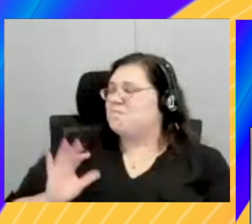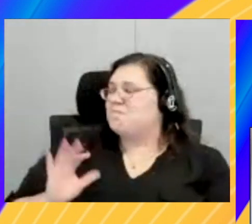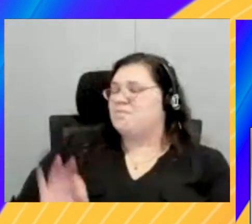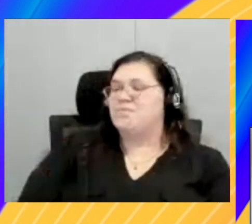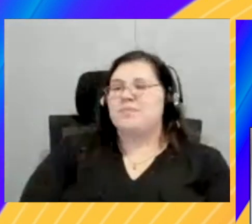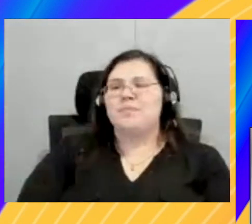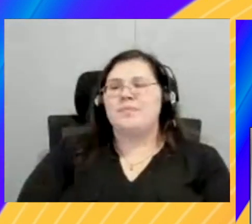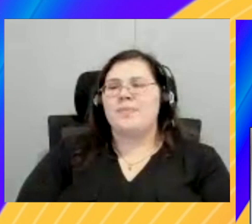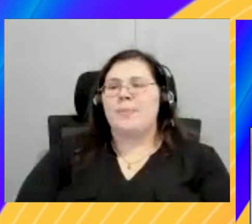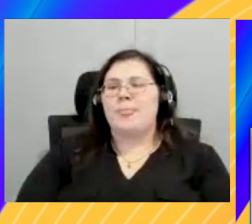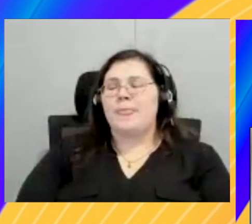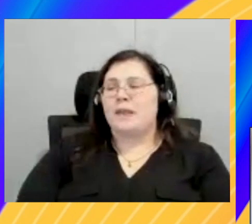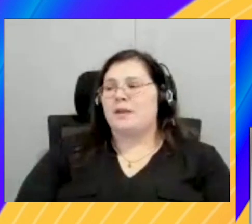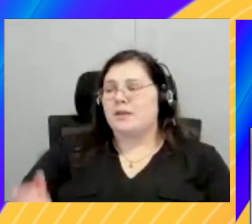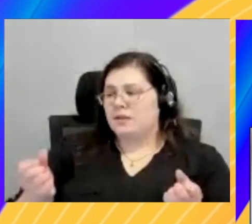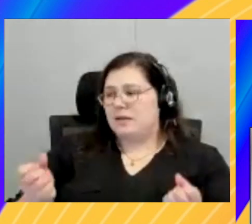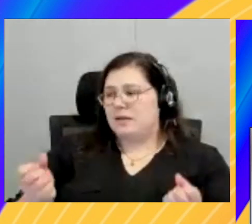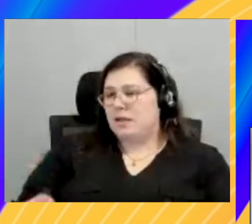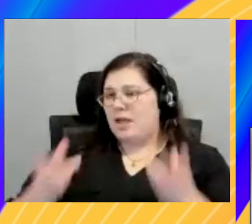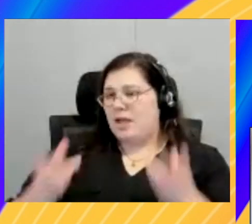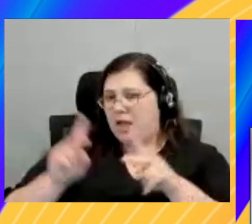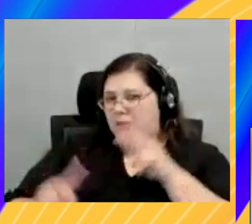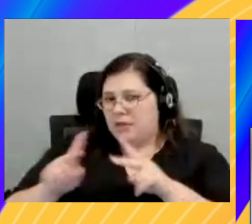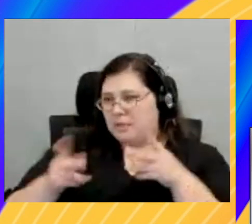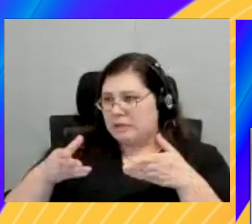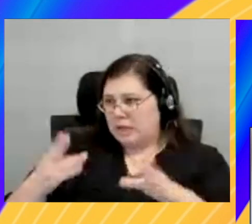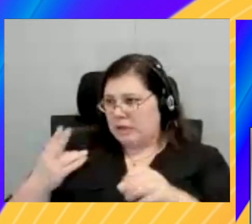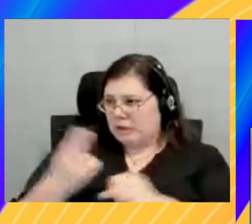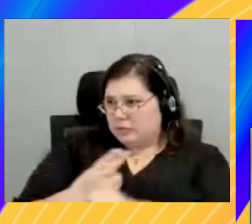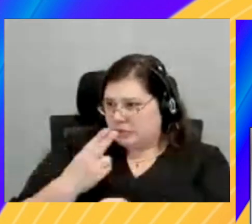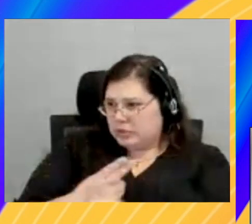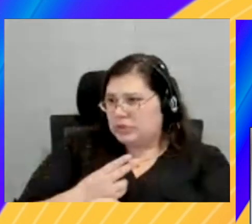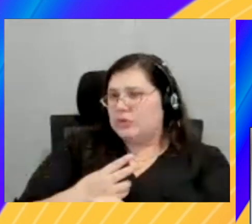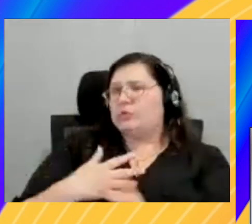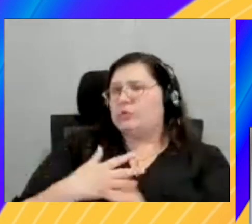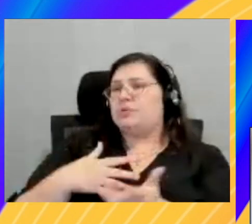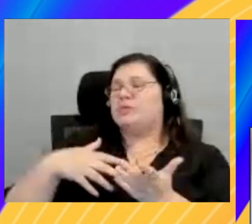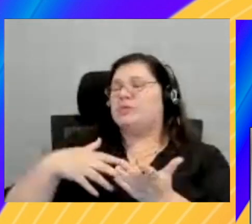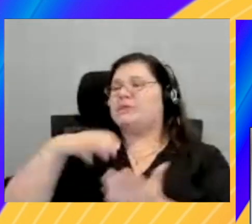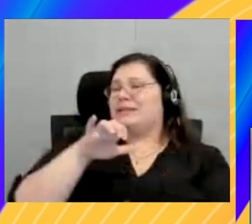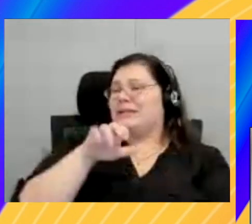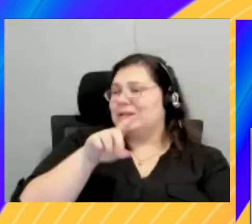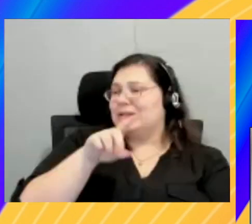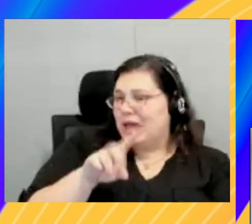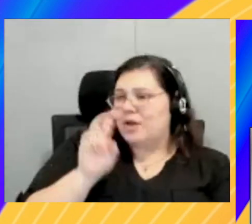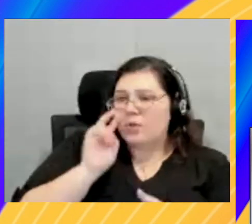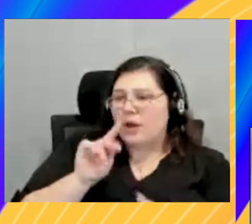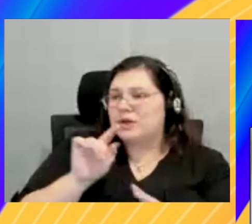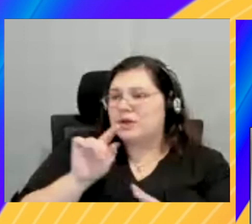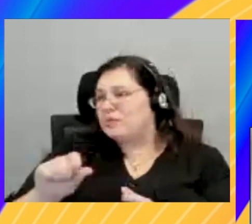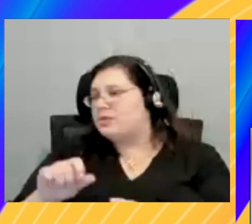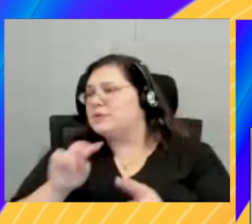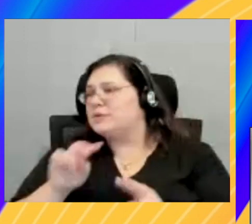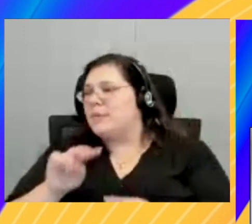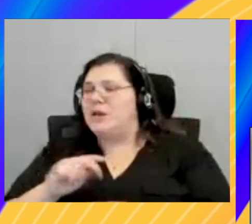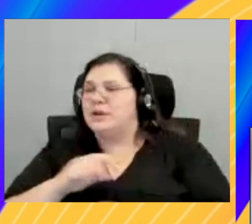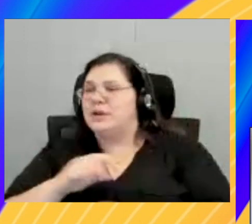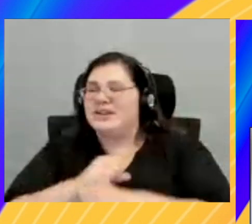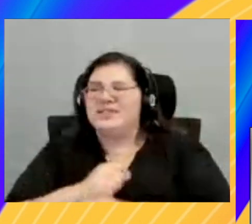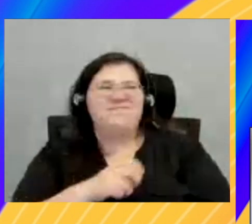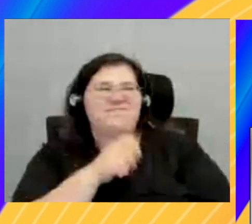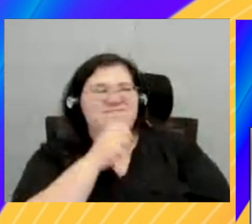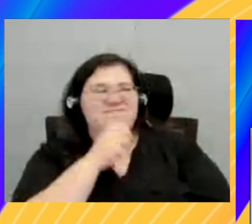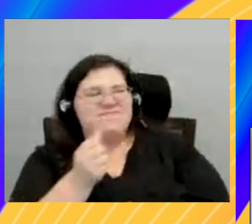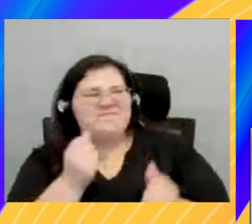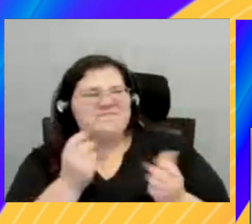how to utilize CloudWatch tools or monitor security logs out there? I would say not many. We get a lot of customer feedback that